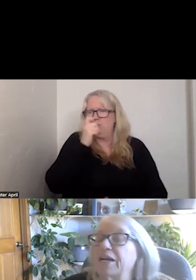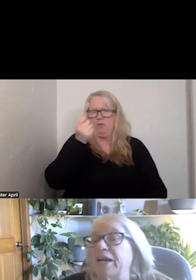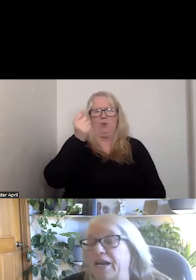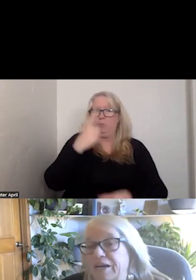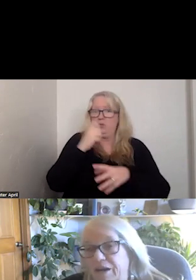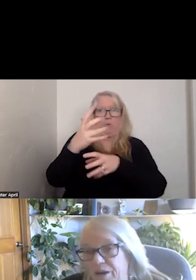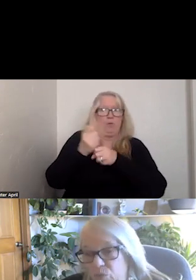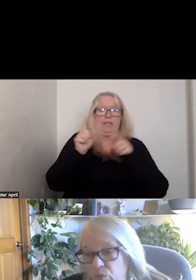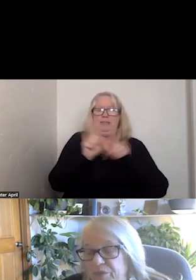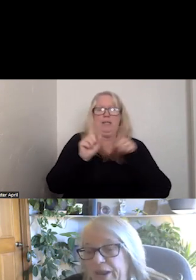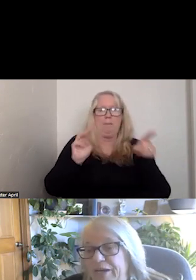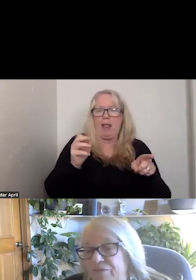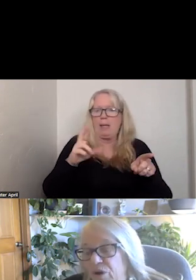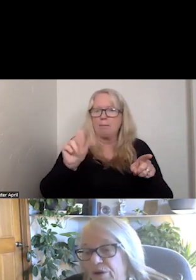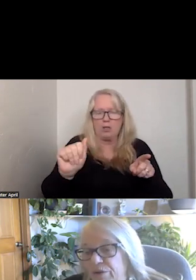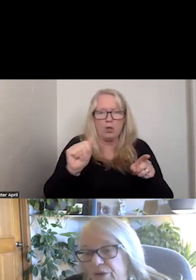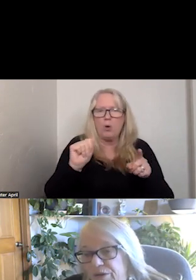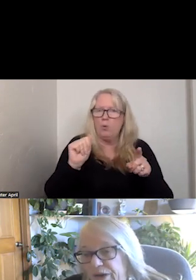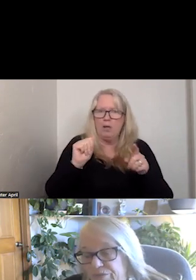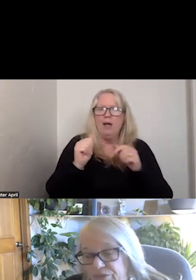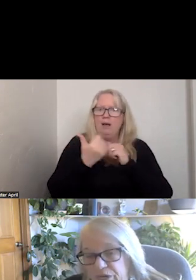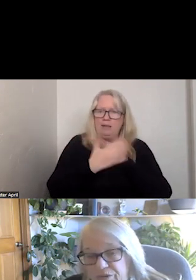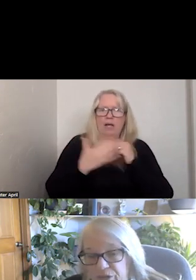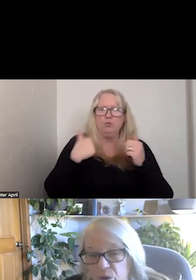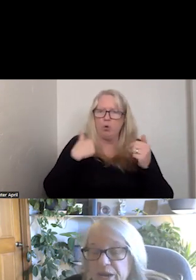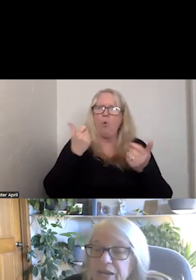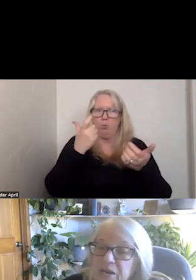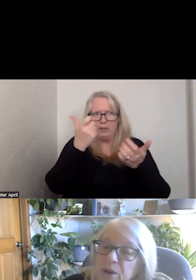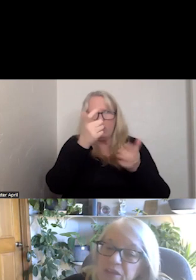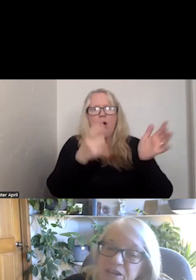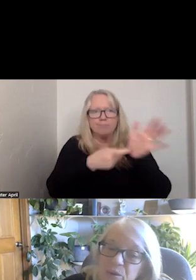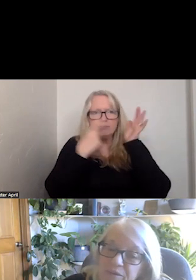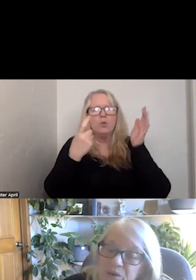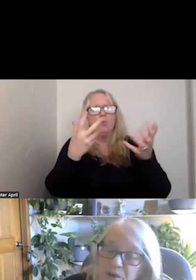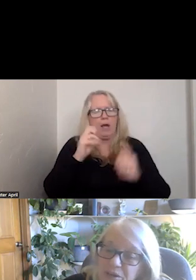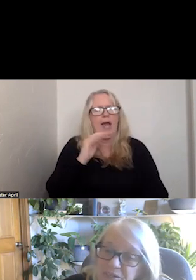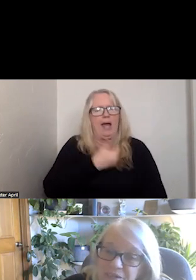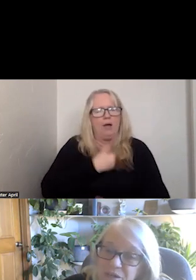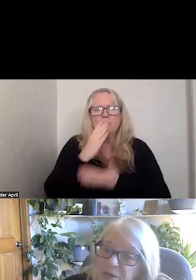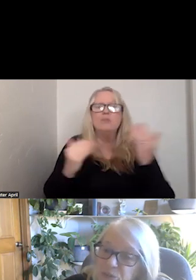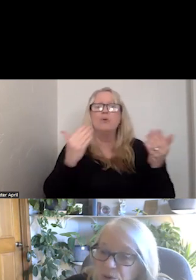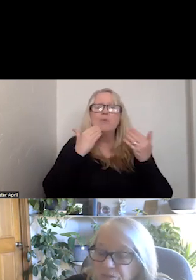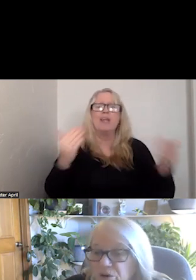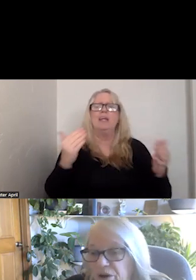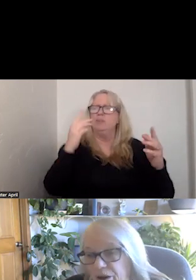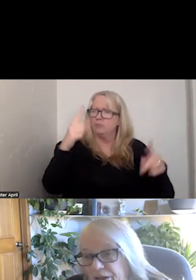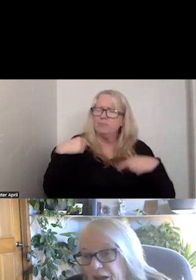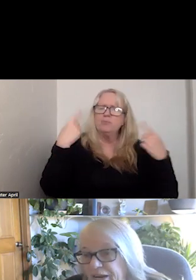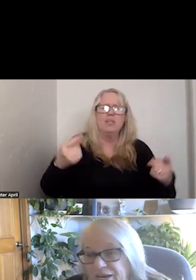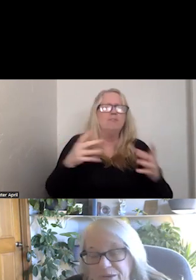gets, and we're demanding for our rightful share. So anyway, thank you everyone that's done so much work